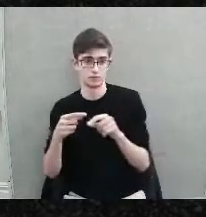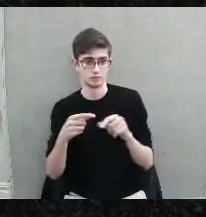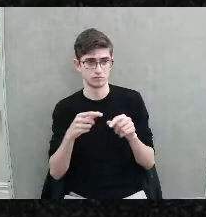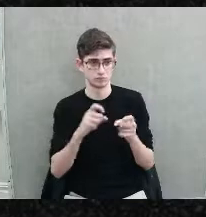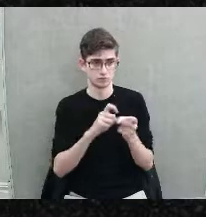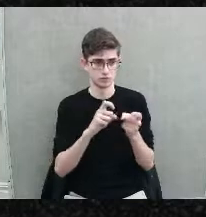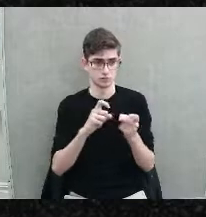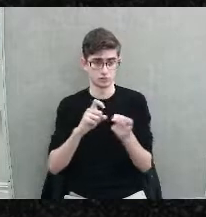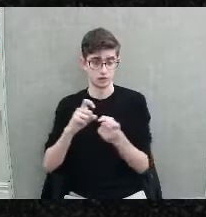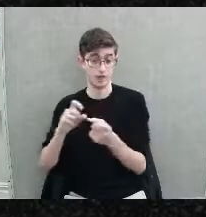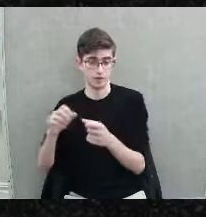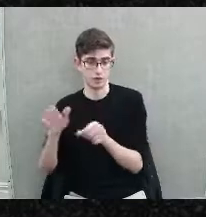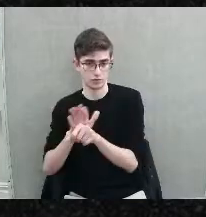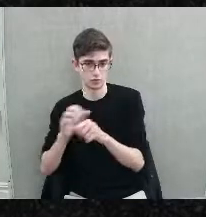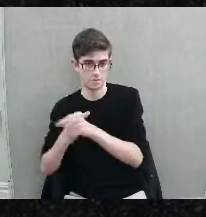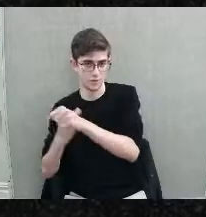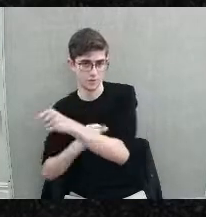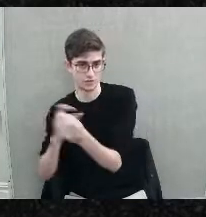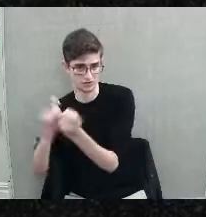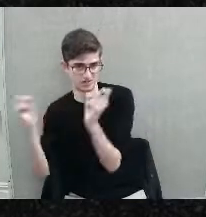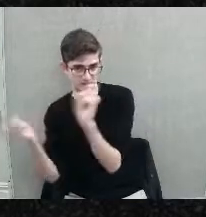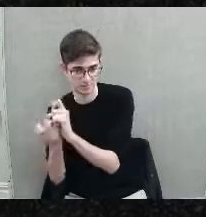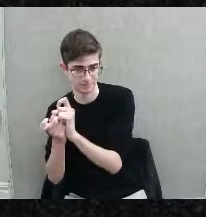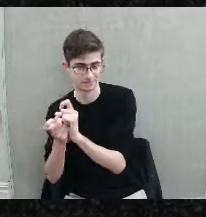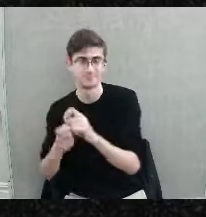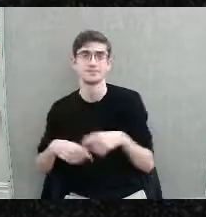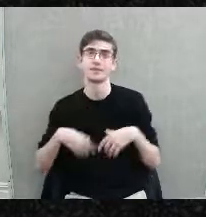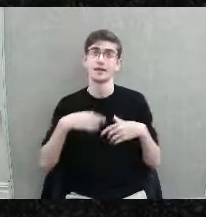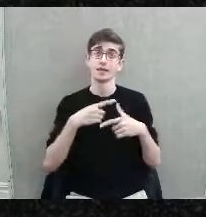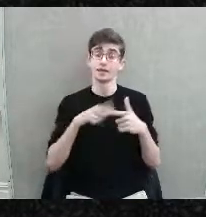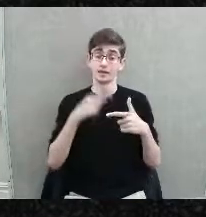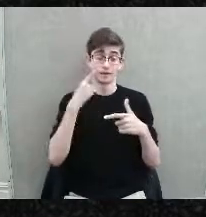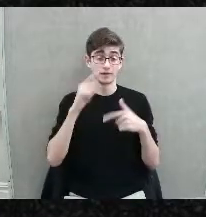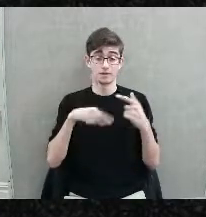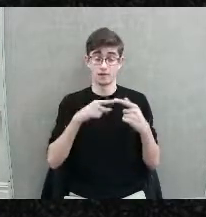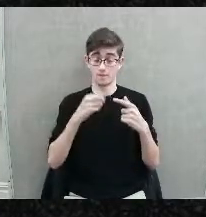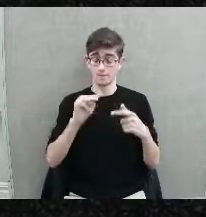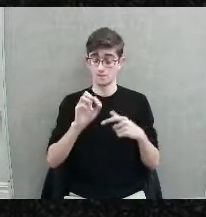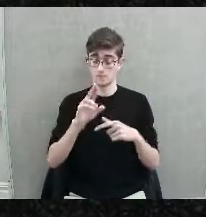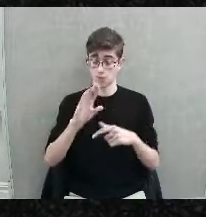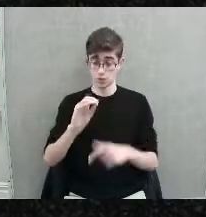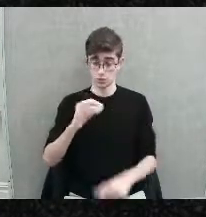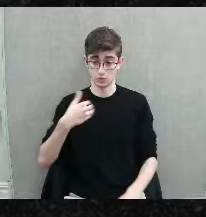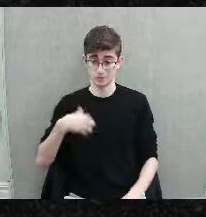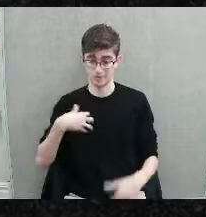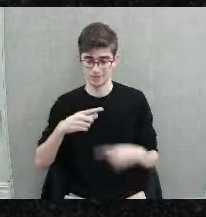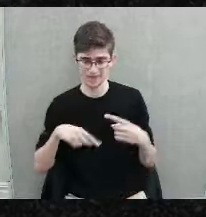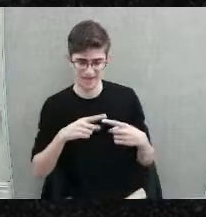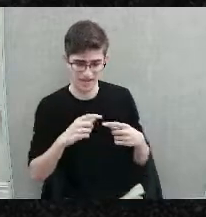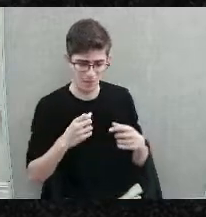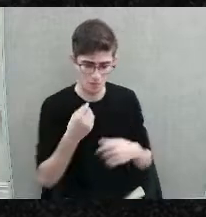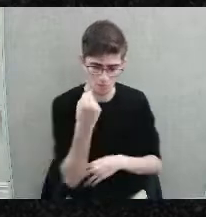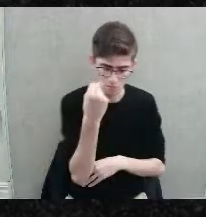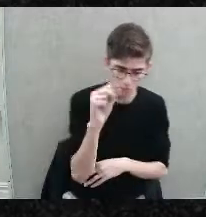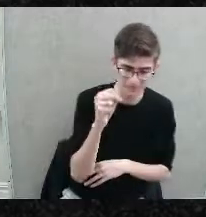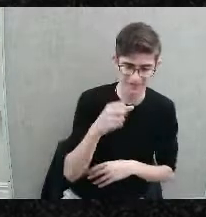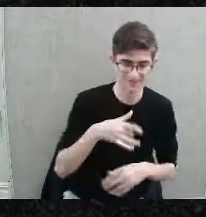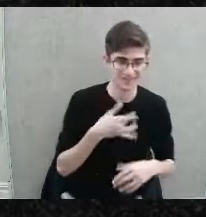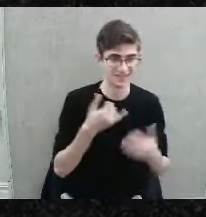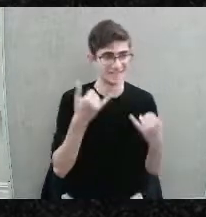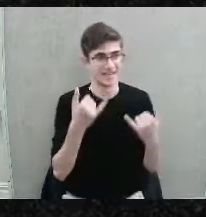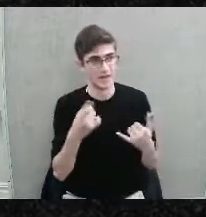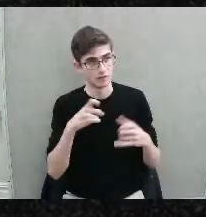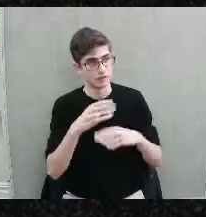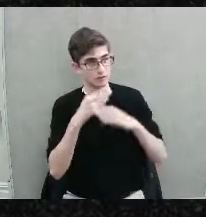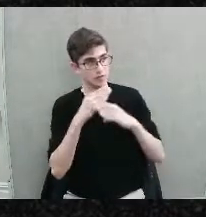about Mario's problem of the way in which radical movements have been pushed to have to defend the state or electoral